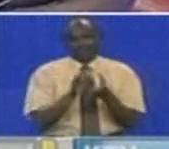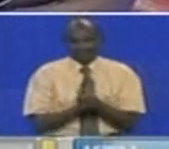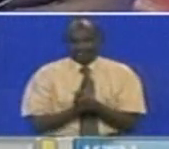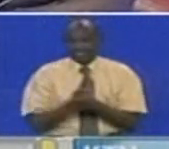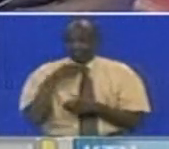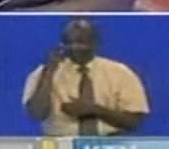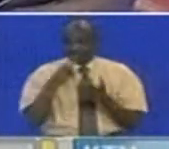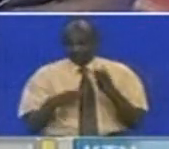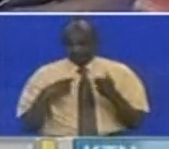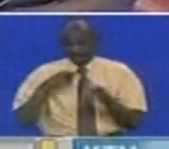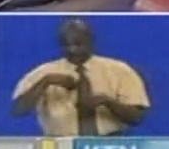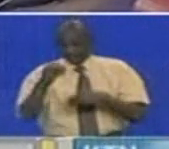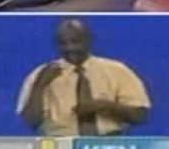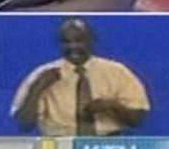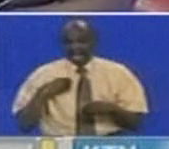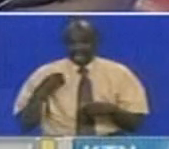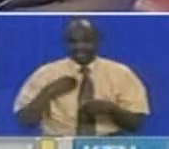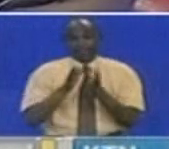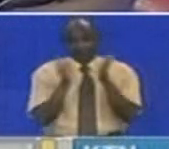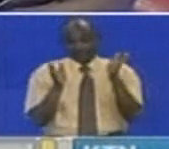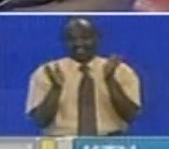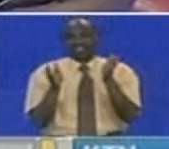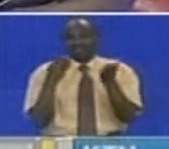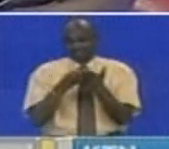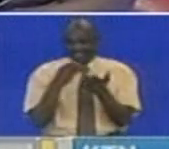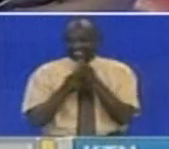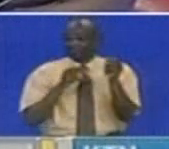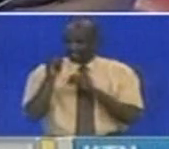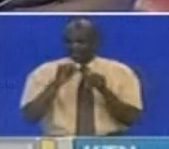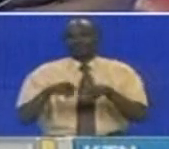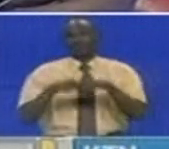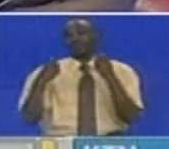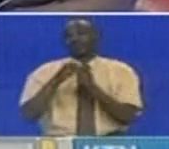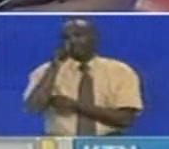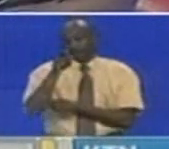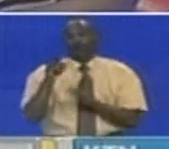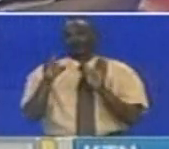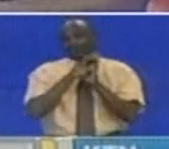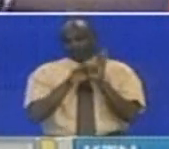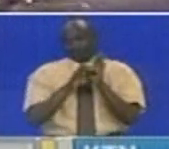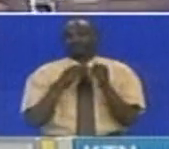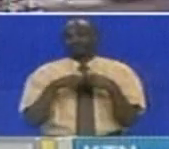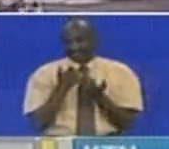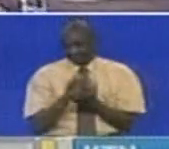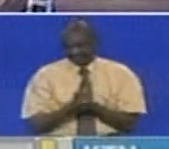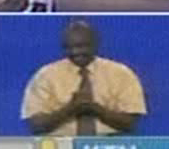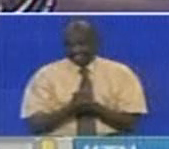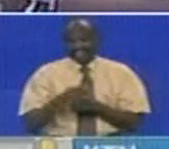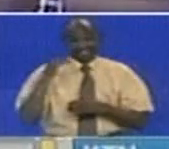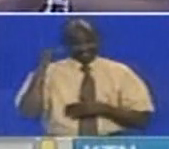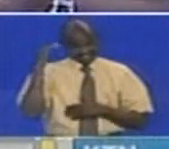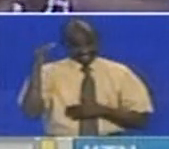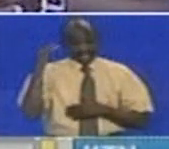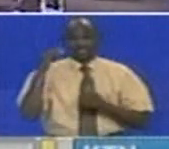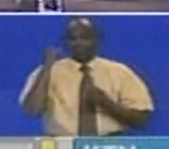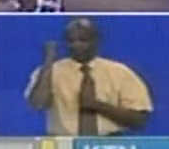violating procurement and public finance management laws and gross violation of the Constitution. And as our senior political reporter